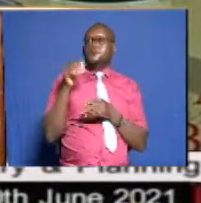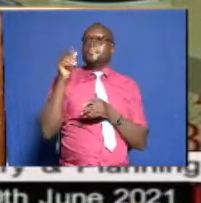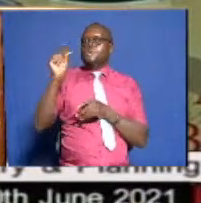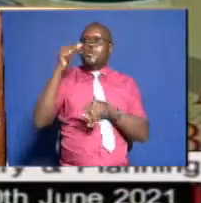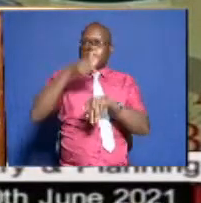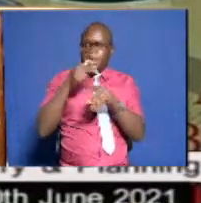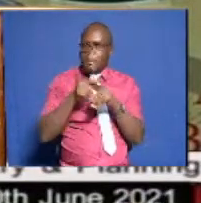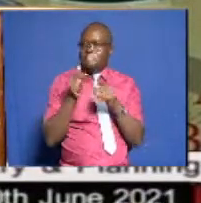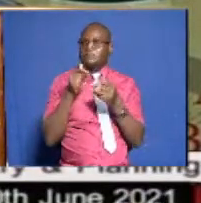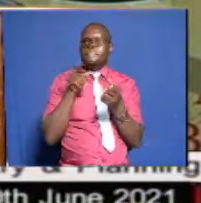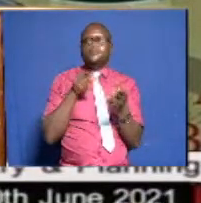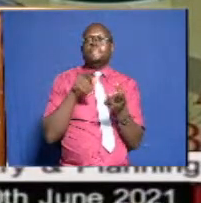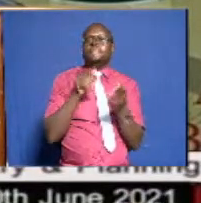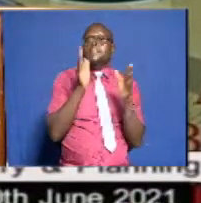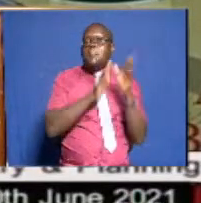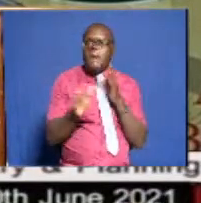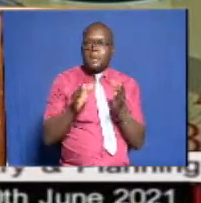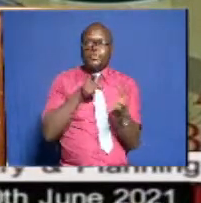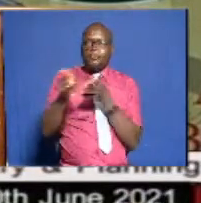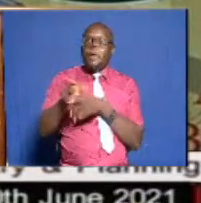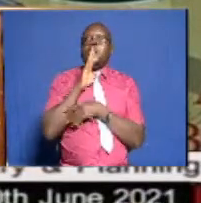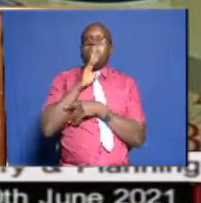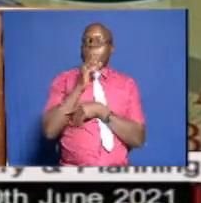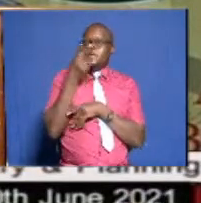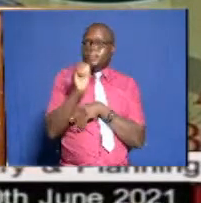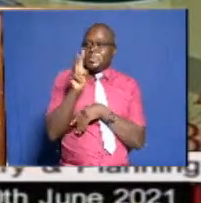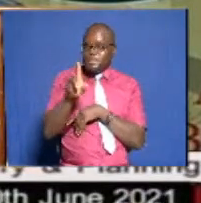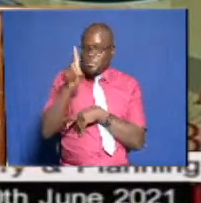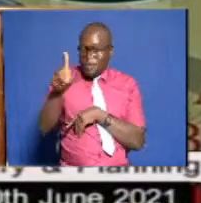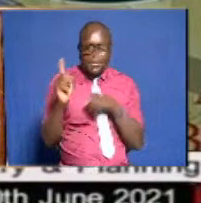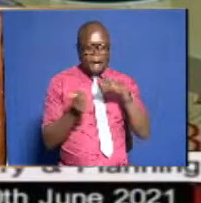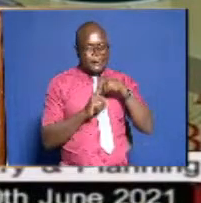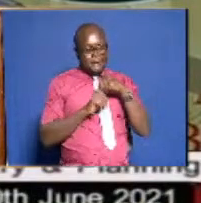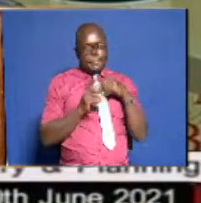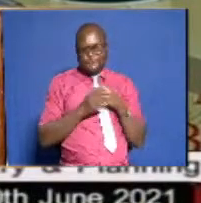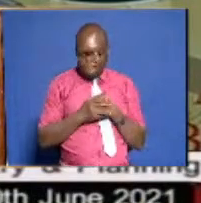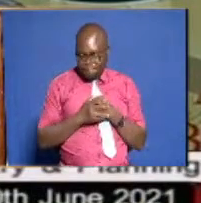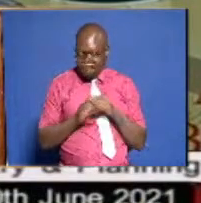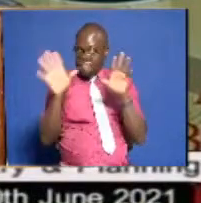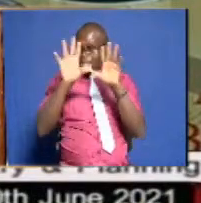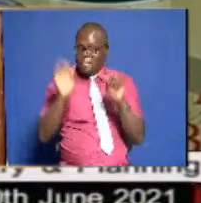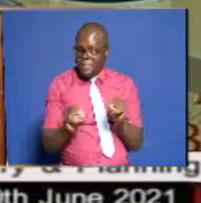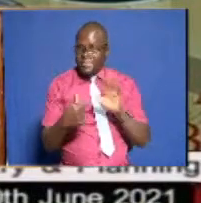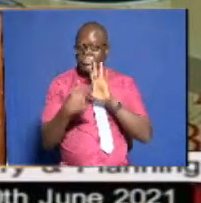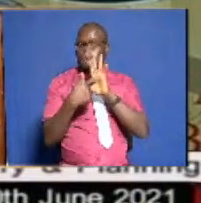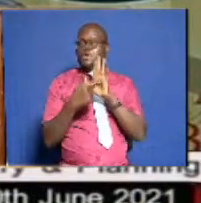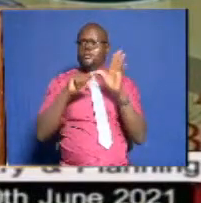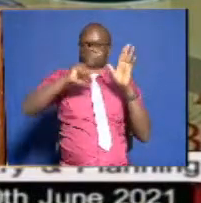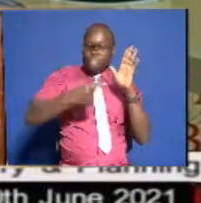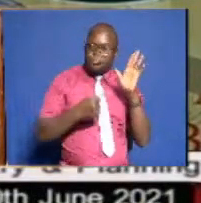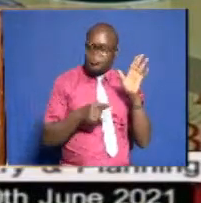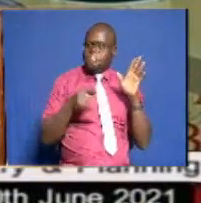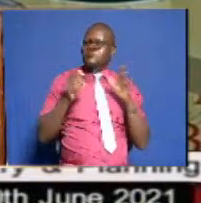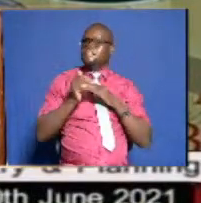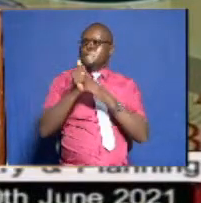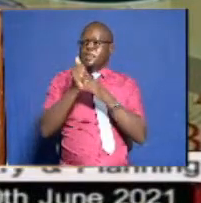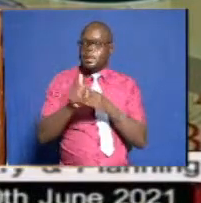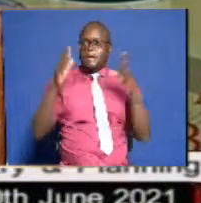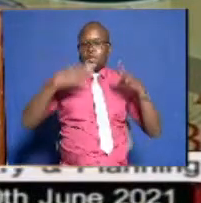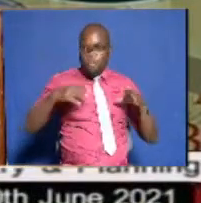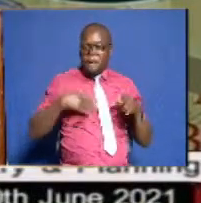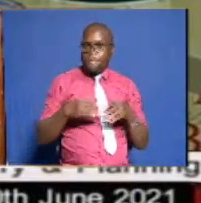debt management strategy 2021. Sixth, budget highlights, the Mwananchi guide for the